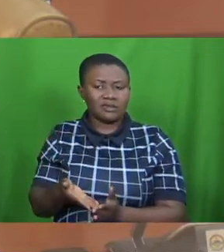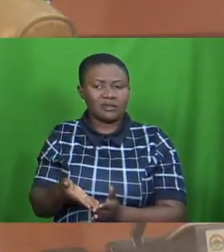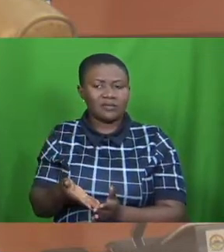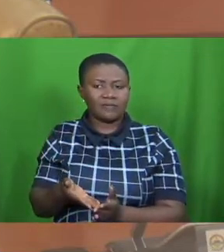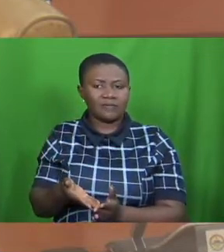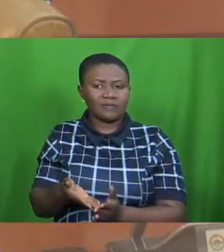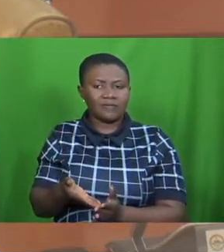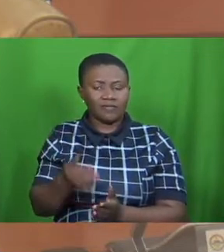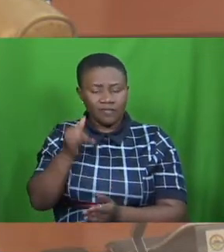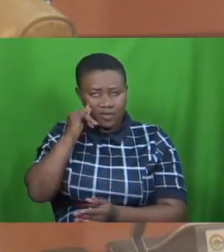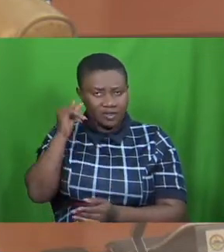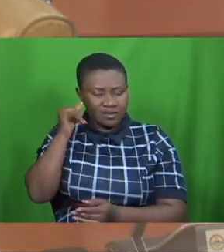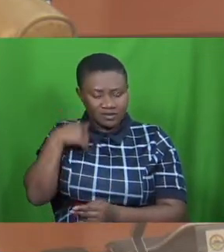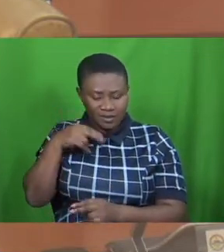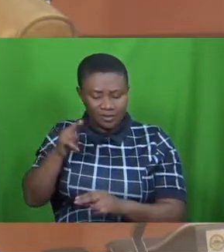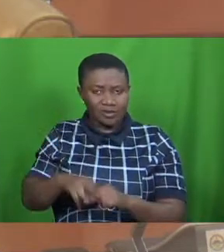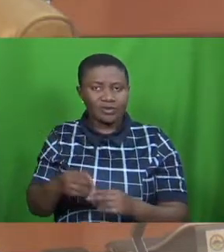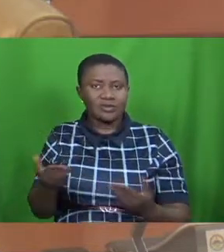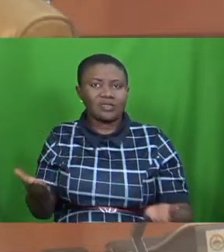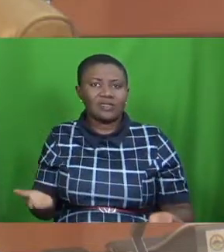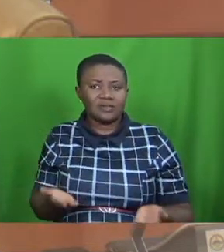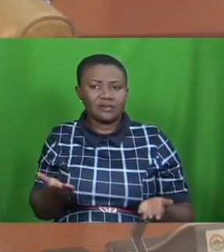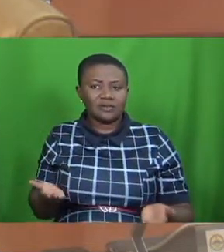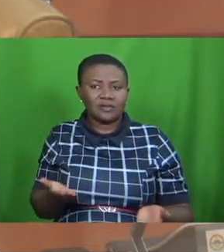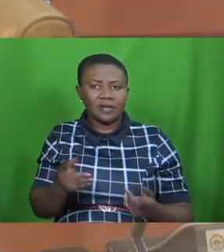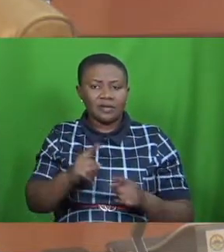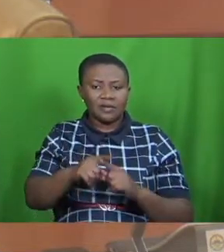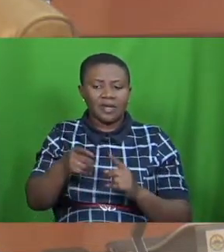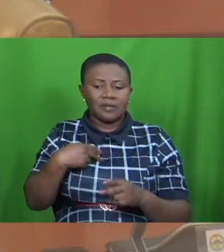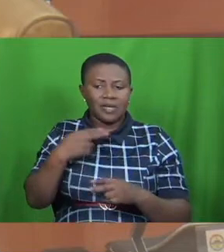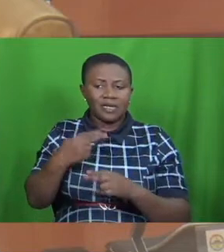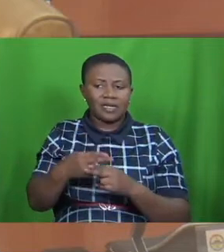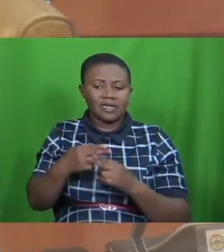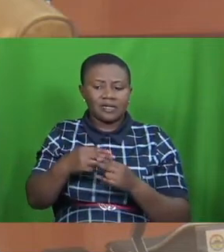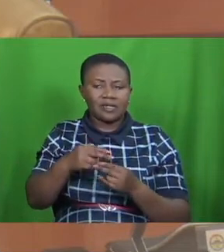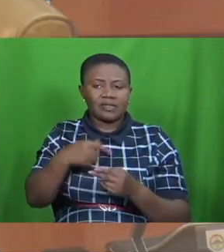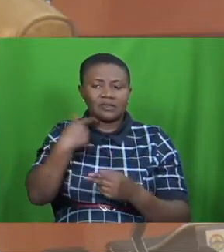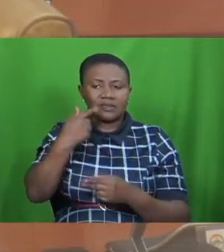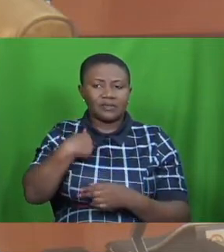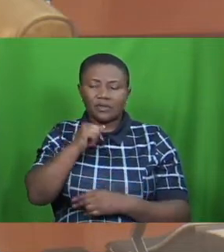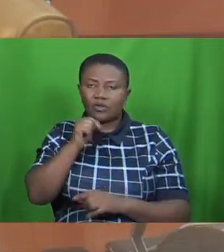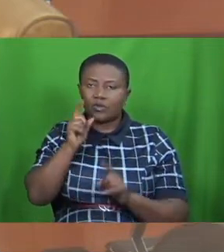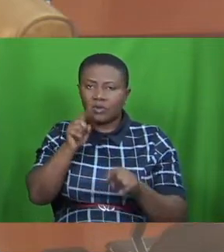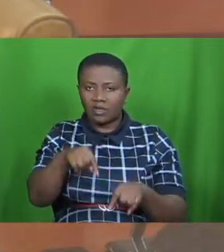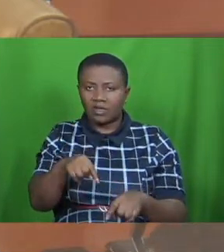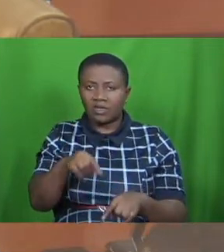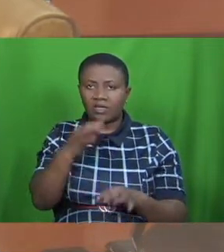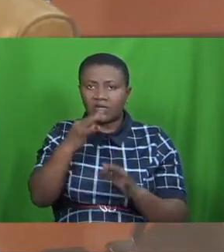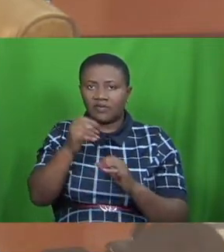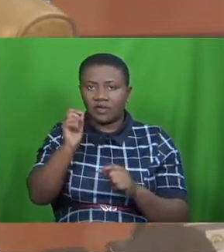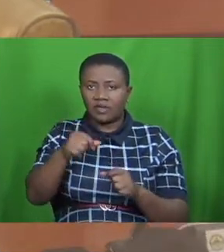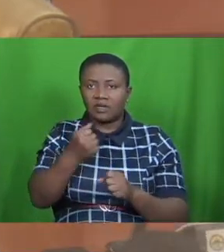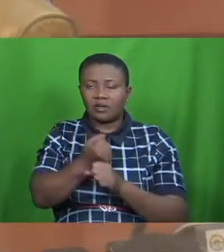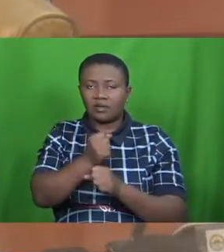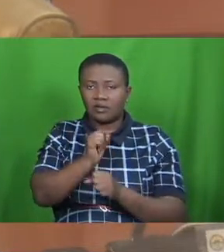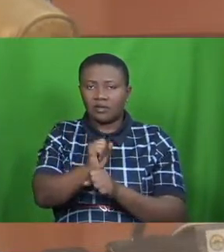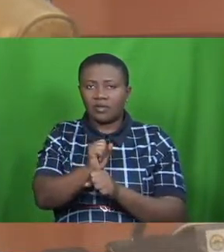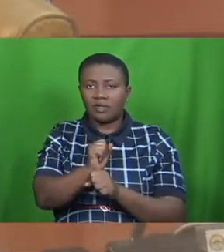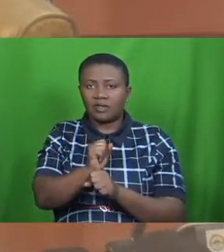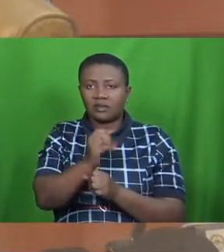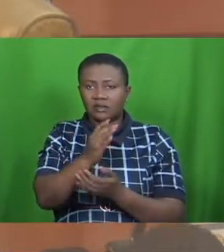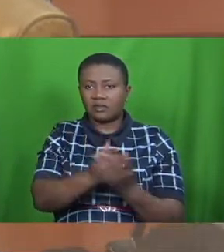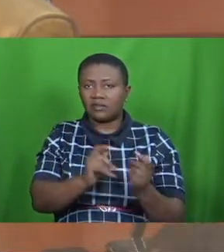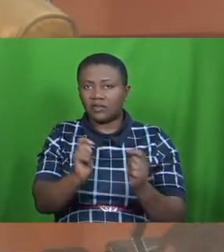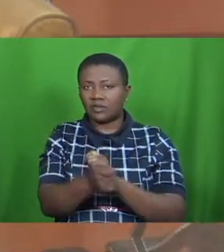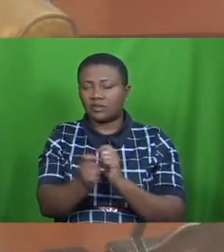in this chamber, but I've been marked absent. So if the correction could be effected. I was present yesterday.